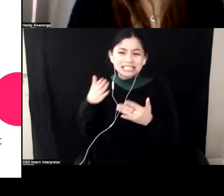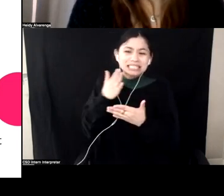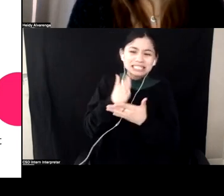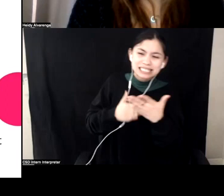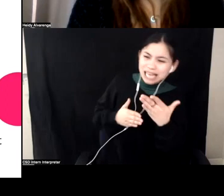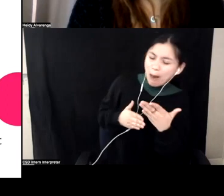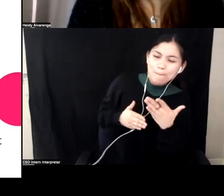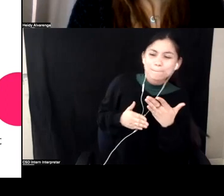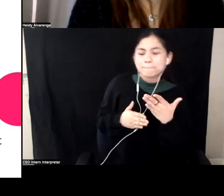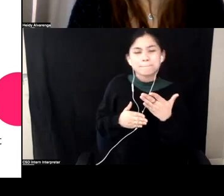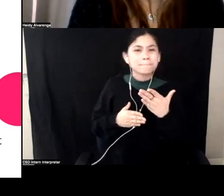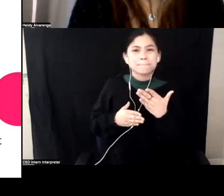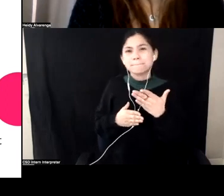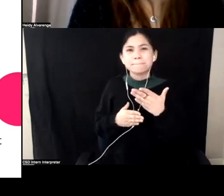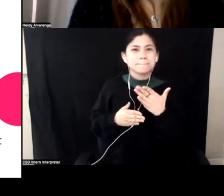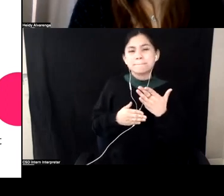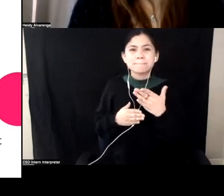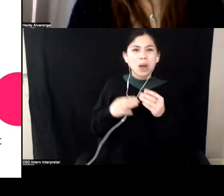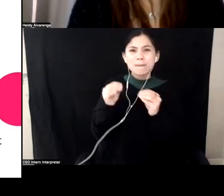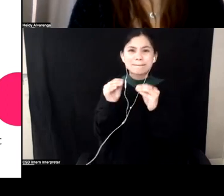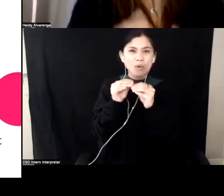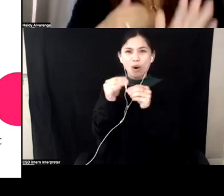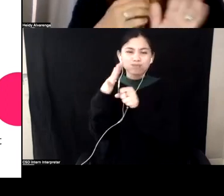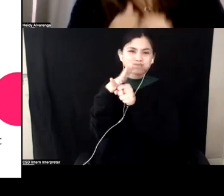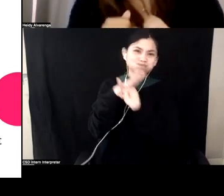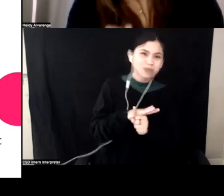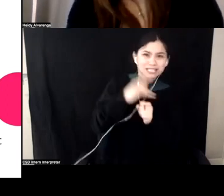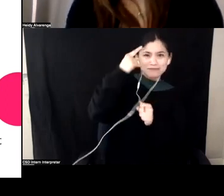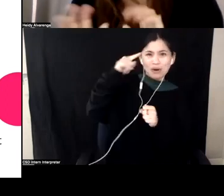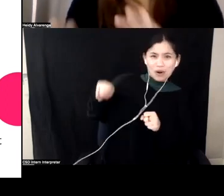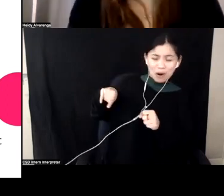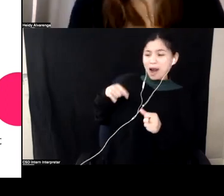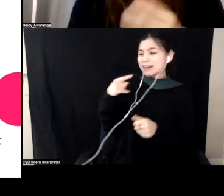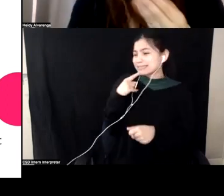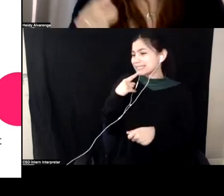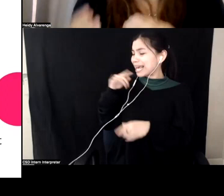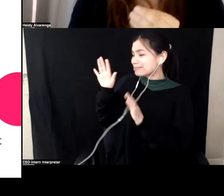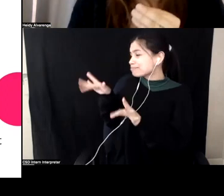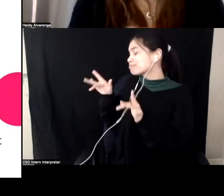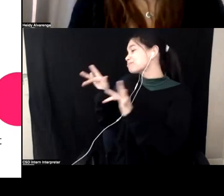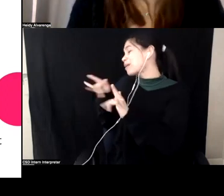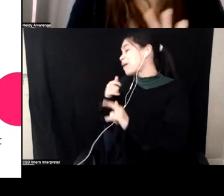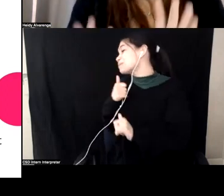bit more oppressive than helpful. It was like, oh, I'm so sorry. Here, let her have this.